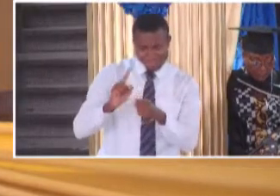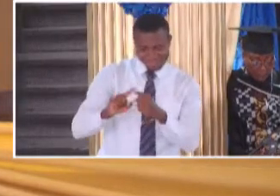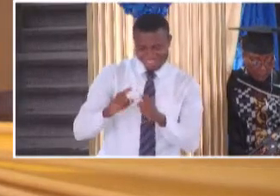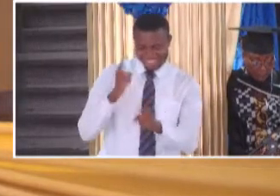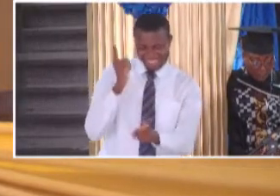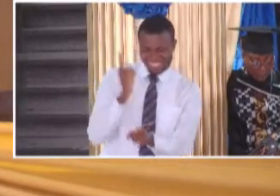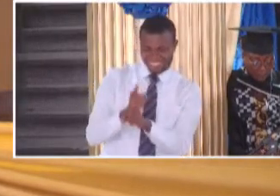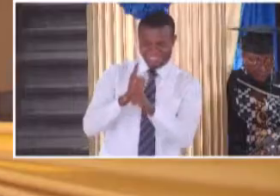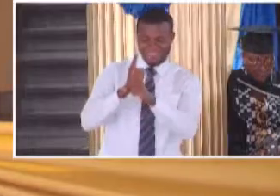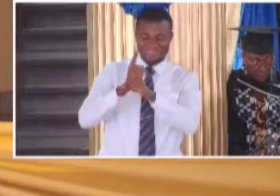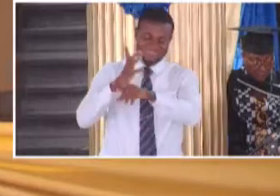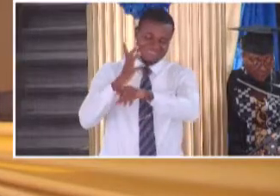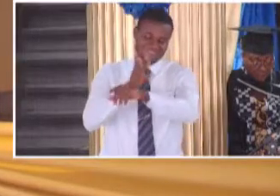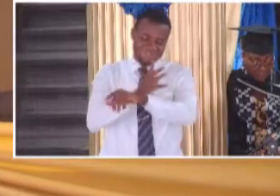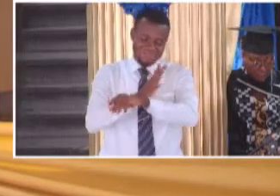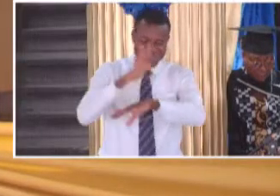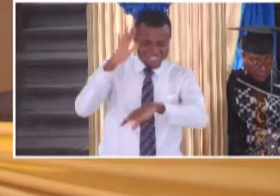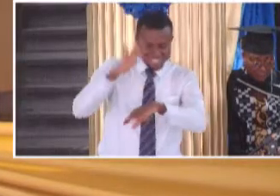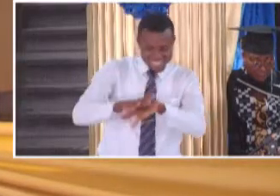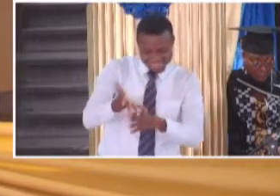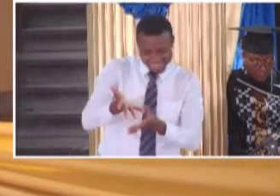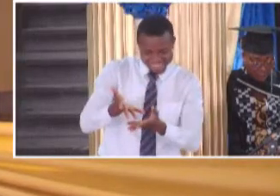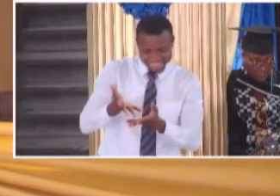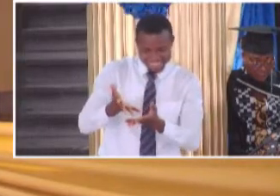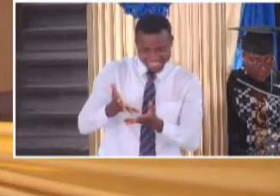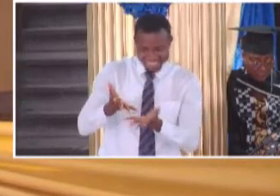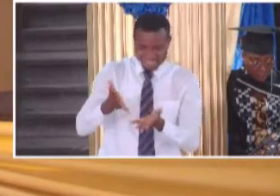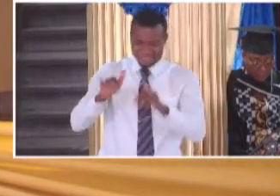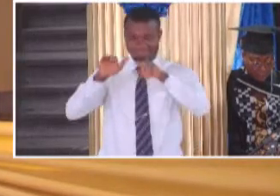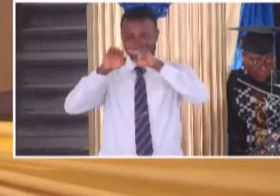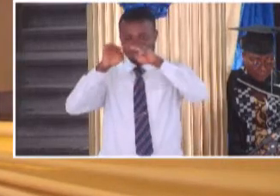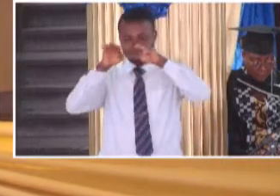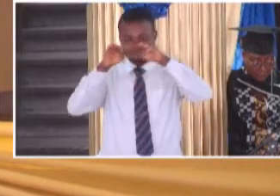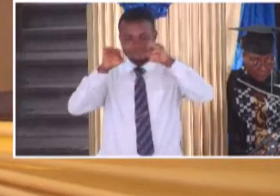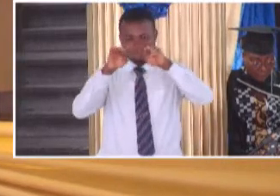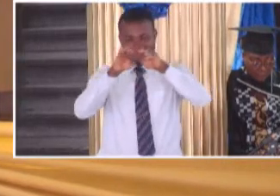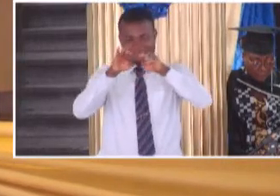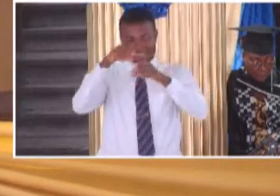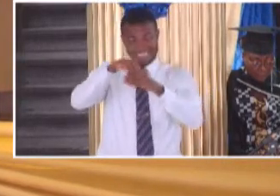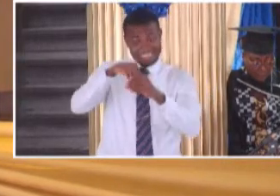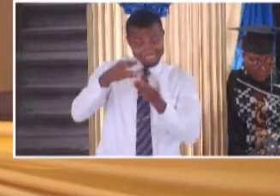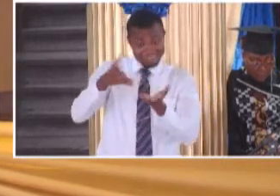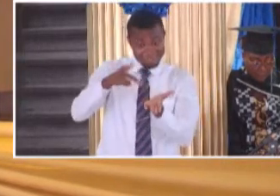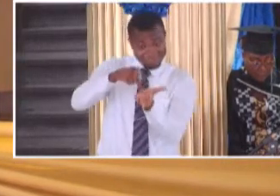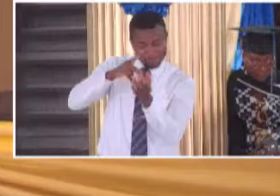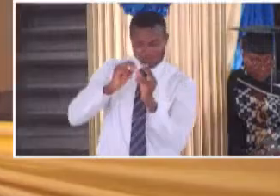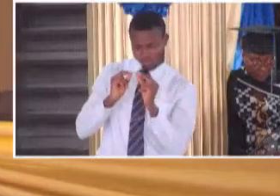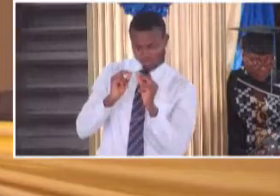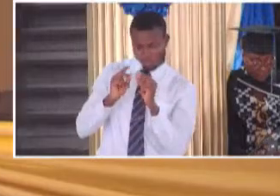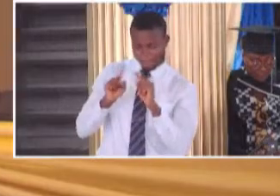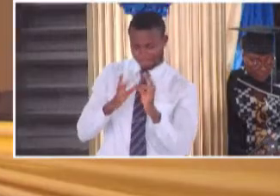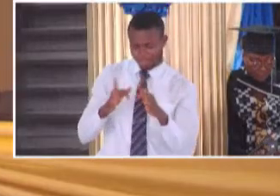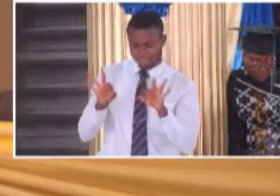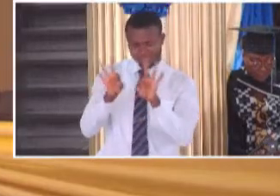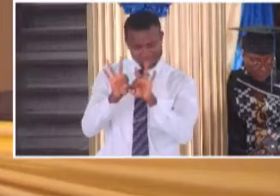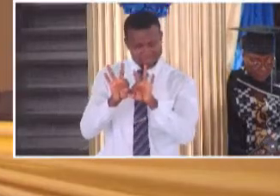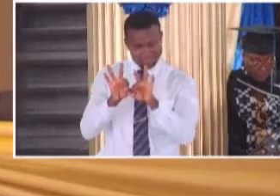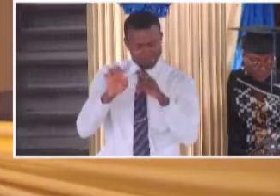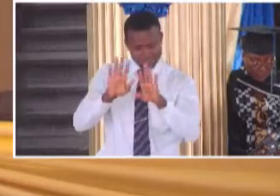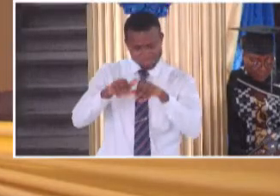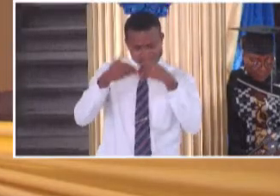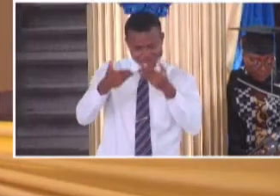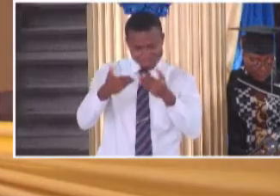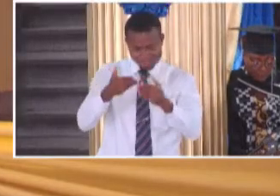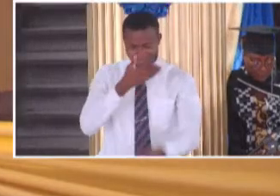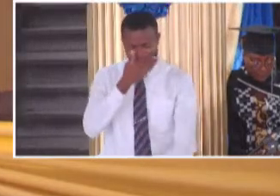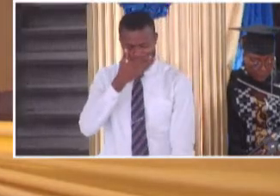improve upon our standing in the rankings, but more importantly, to provide a